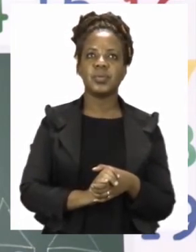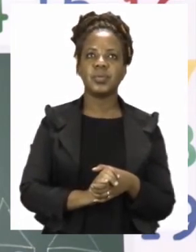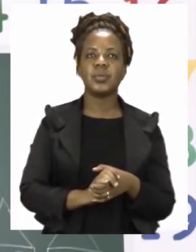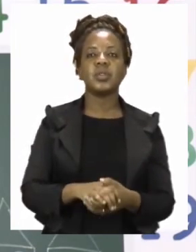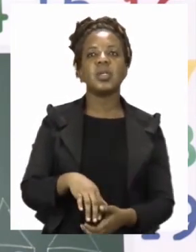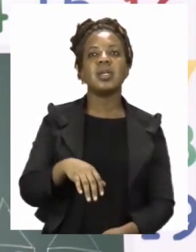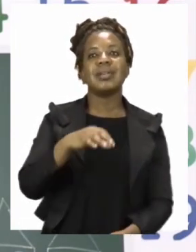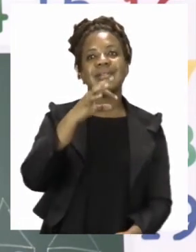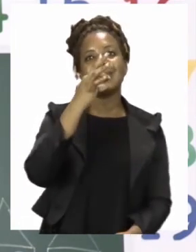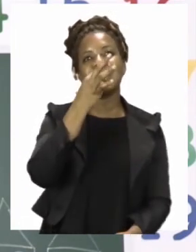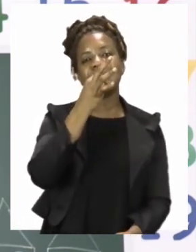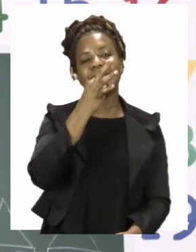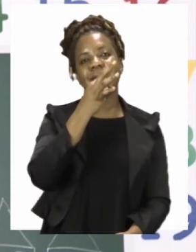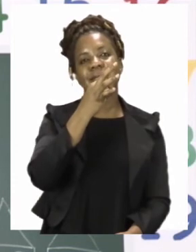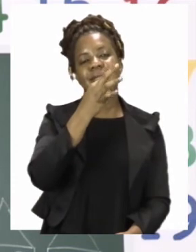with